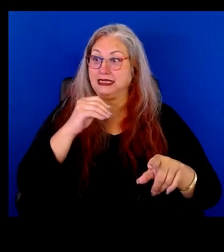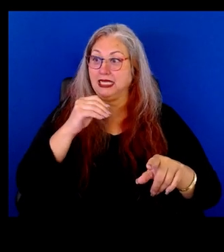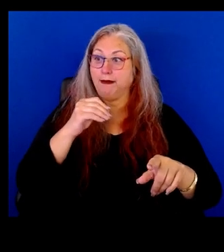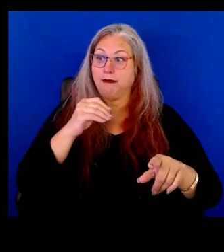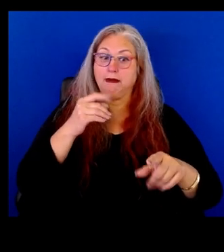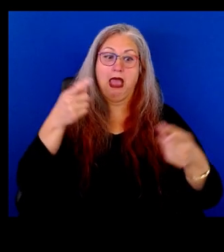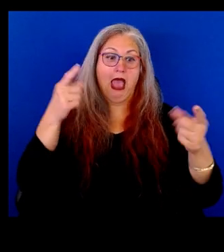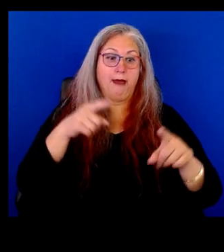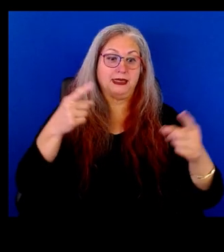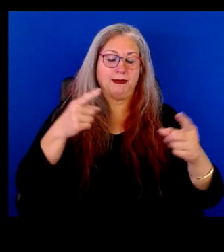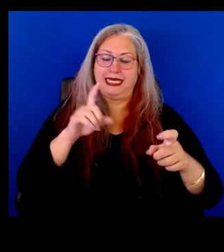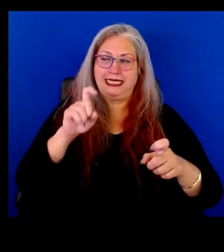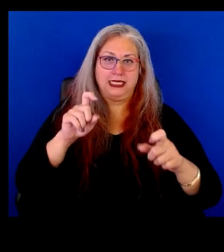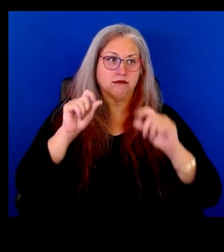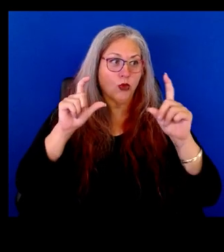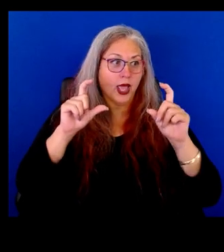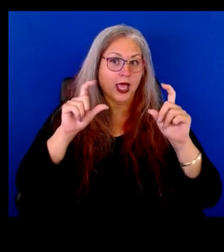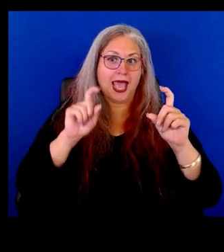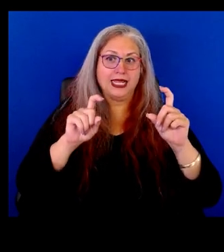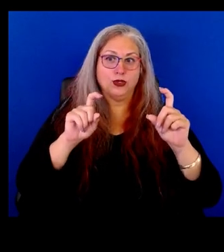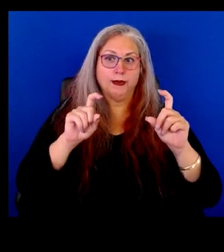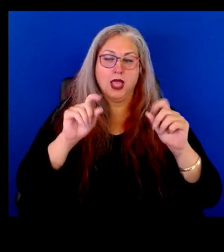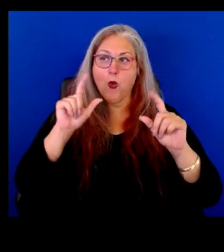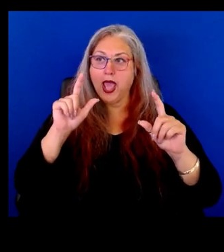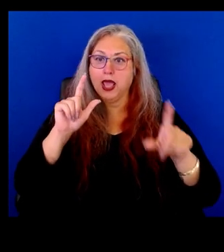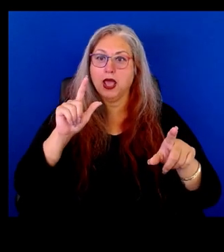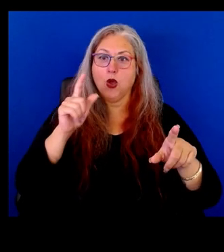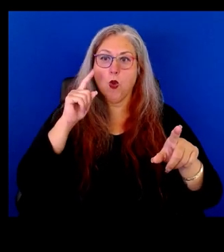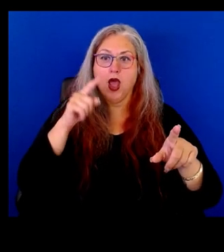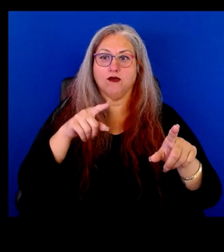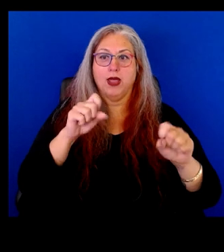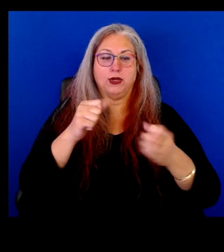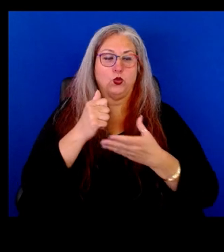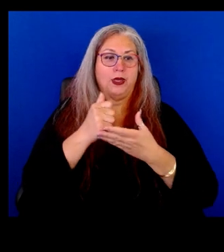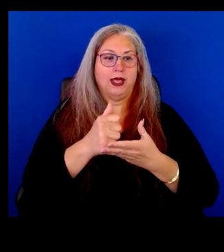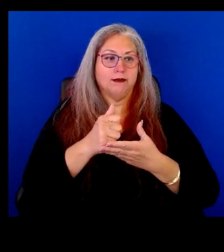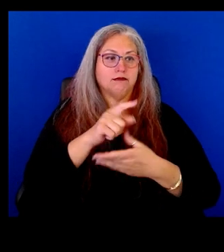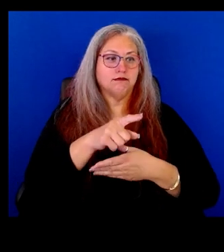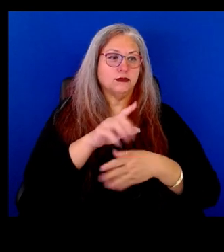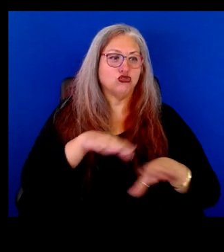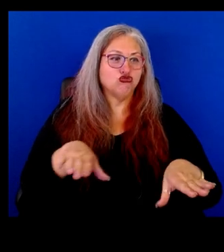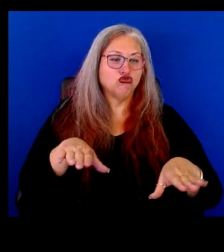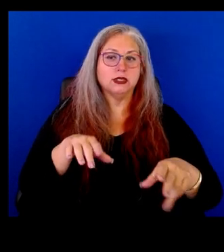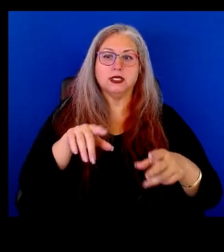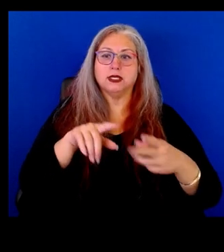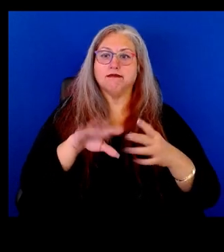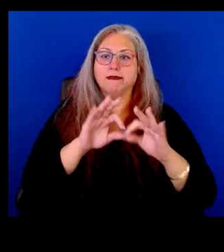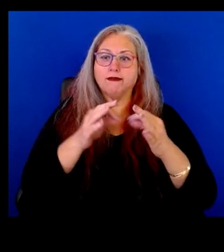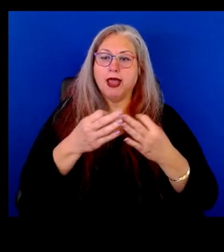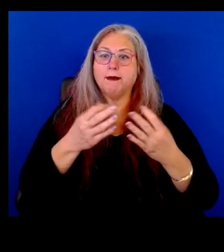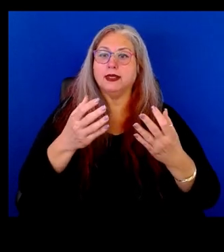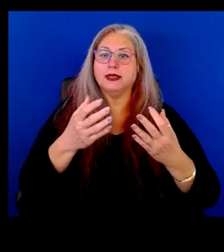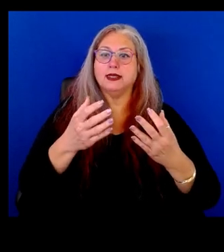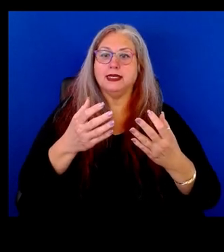something happened, she needed to be awake. She needed to be awake so that she would be able to assist her children, her